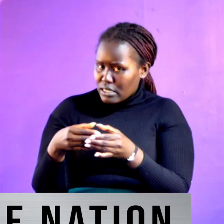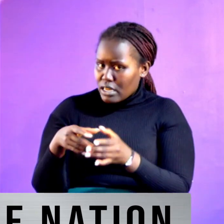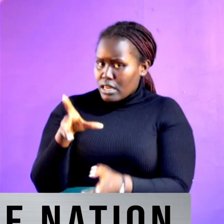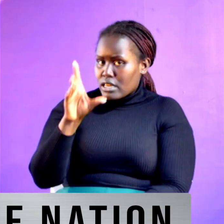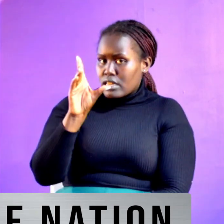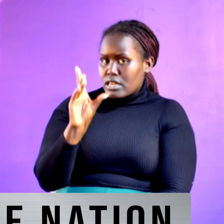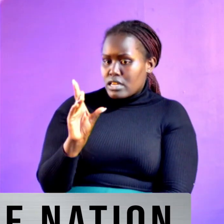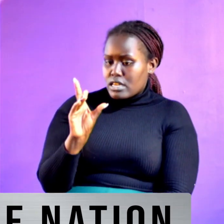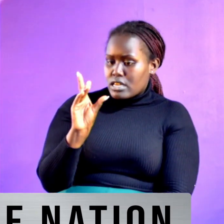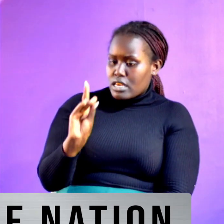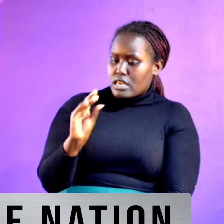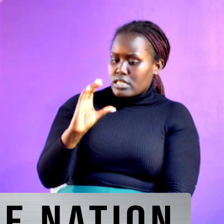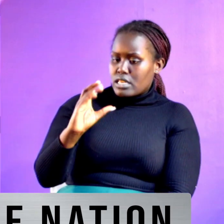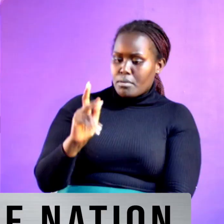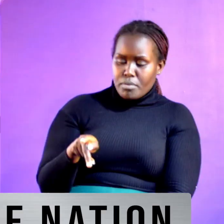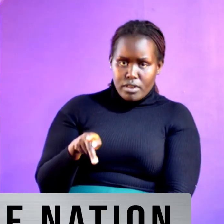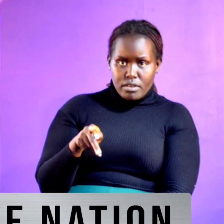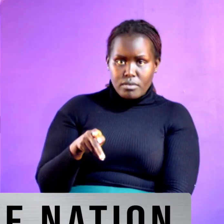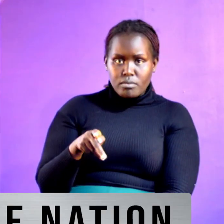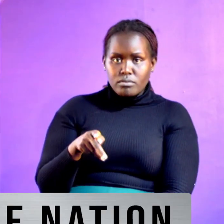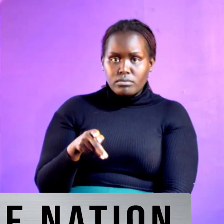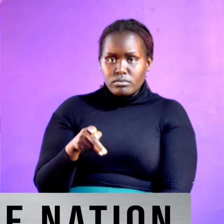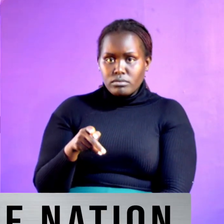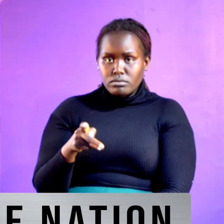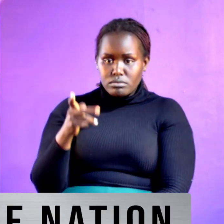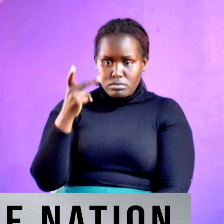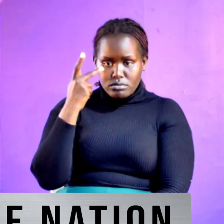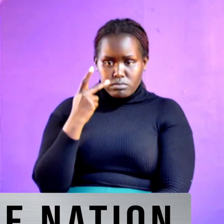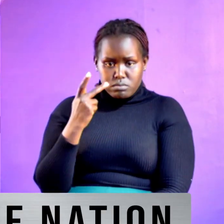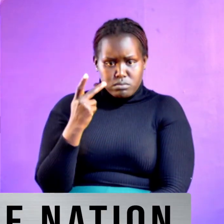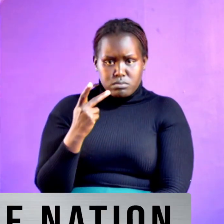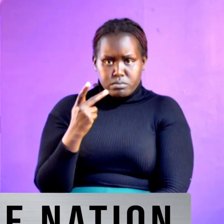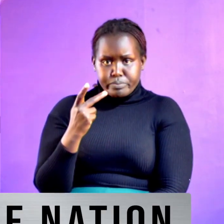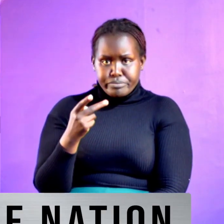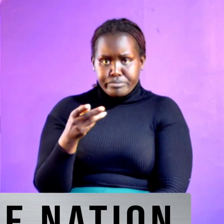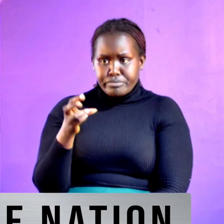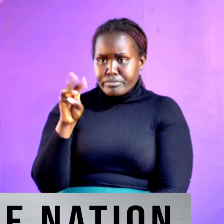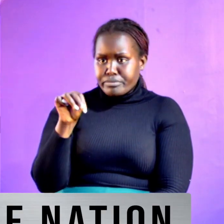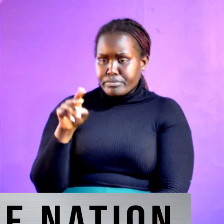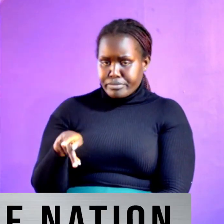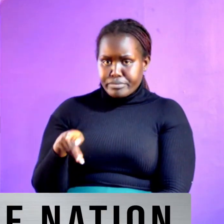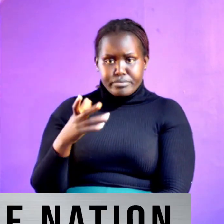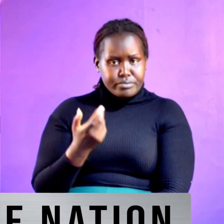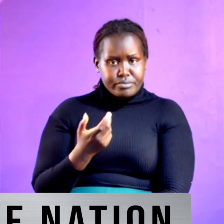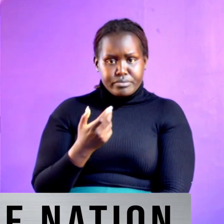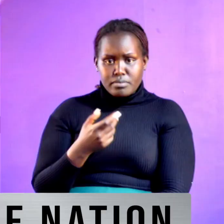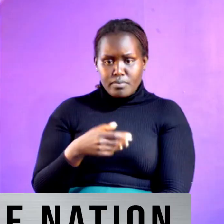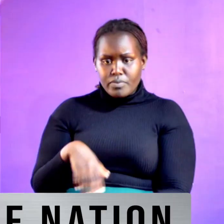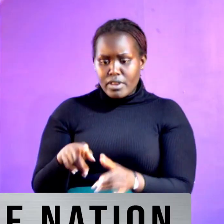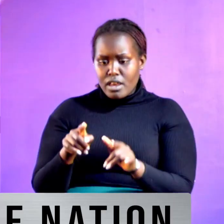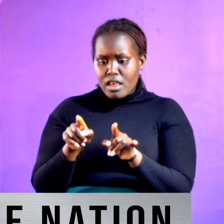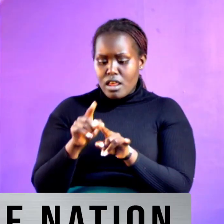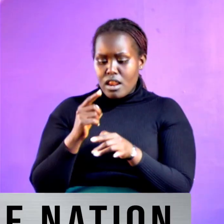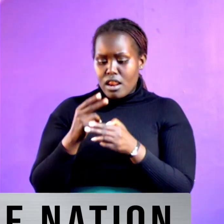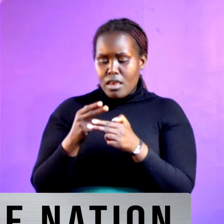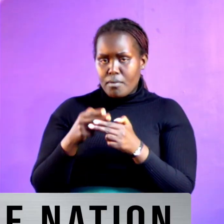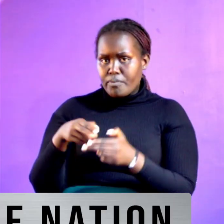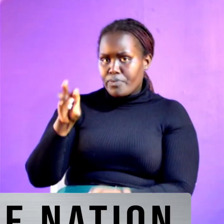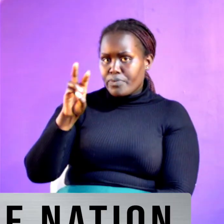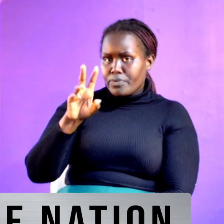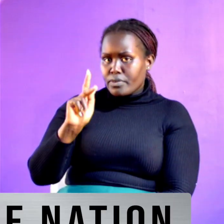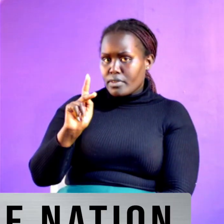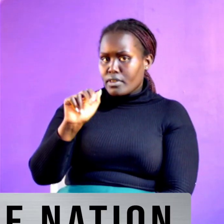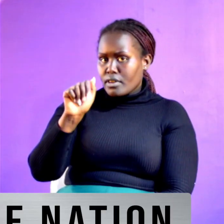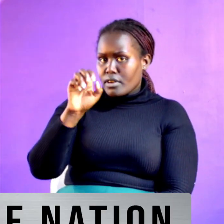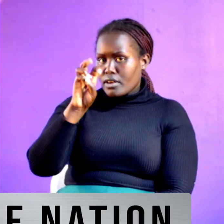Yeah, we have seen the DCP, the launch of the DCP recently. Did you see UMP? Yes. That's Kawera Mwangaza. Yes. Yes. Yeah, there was